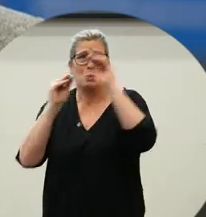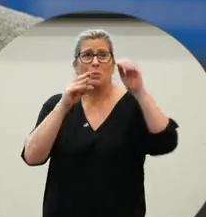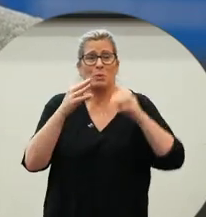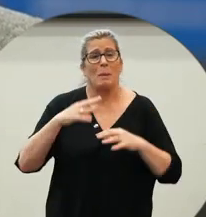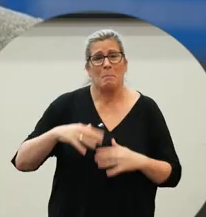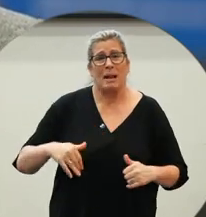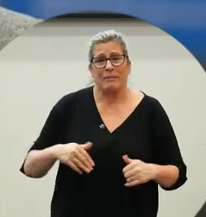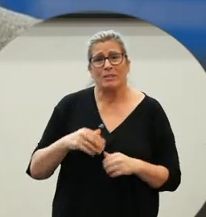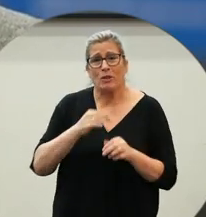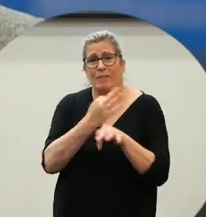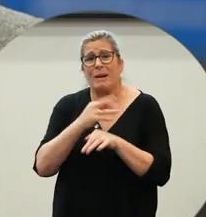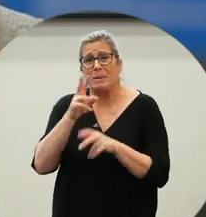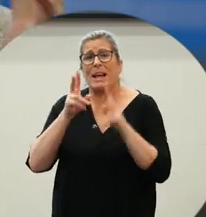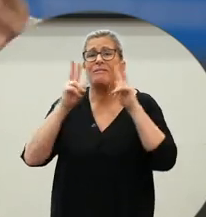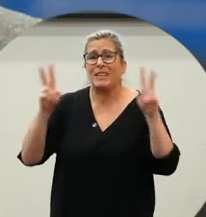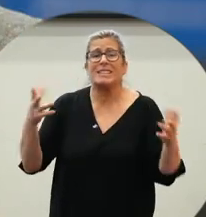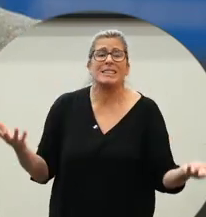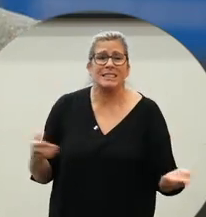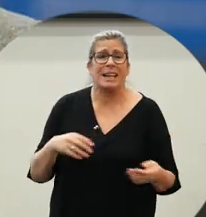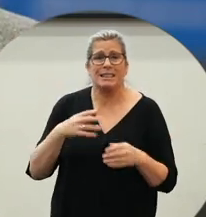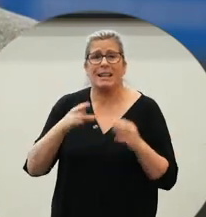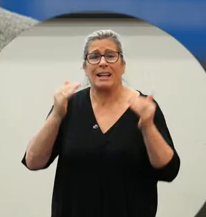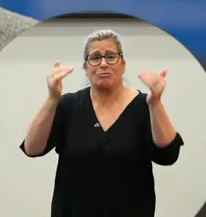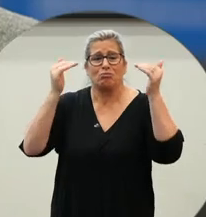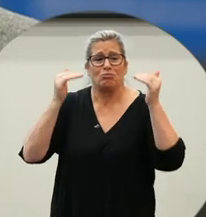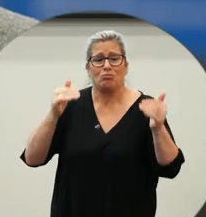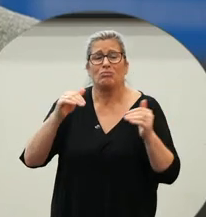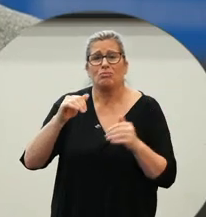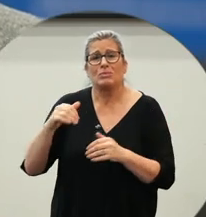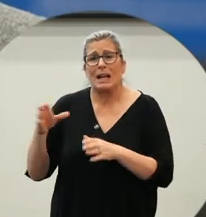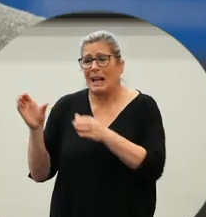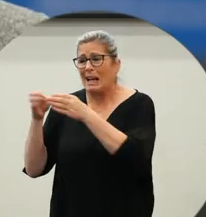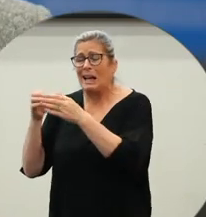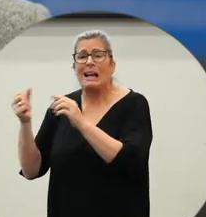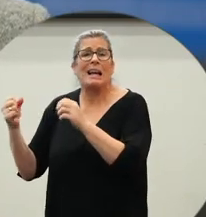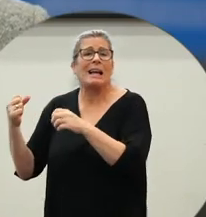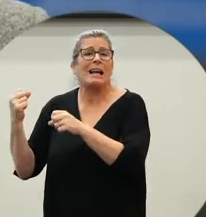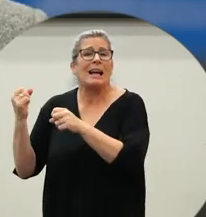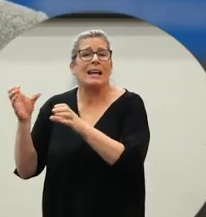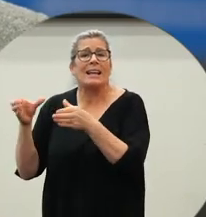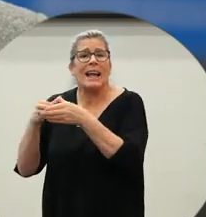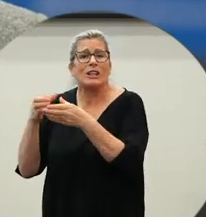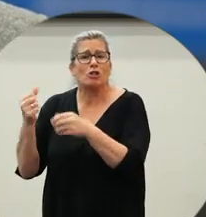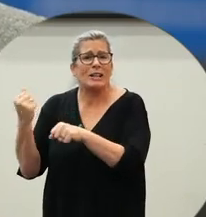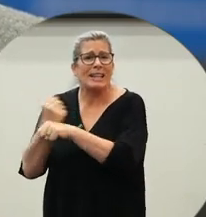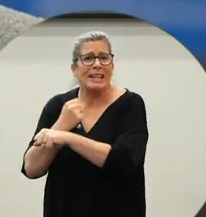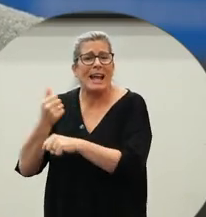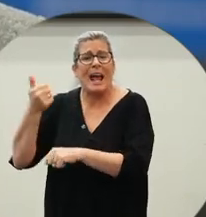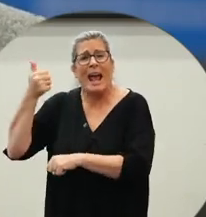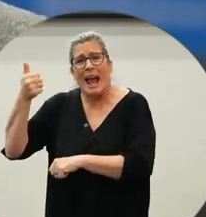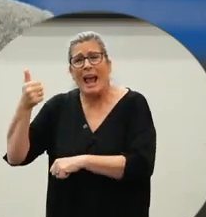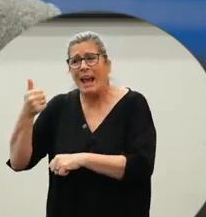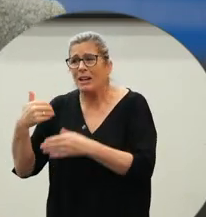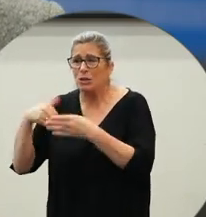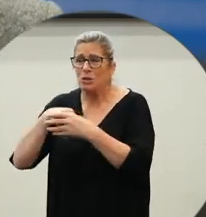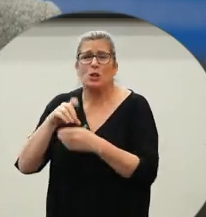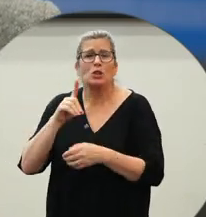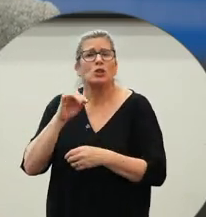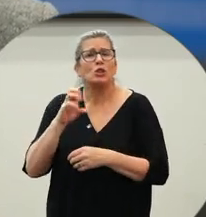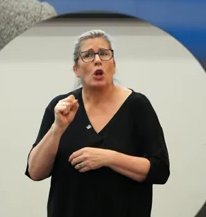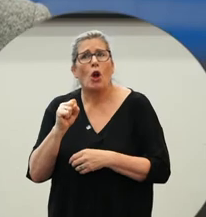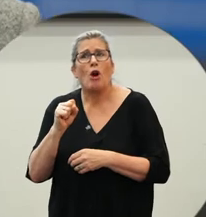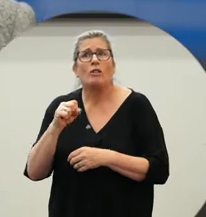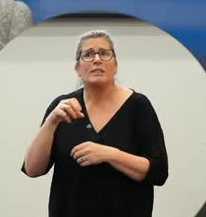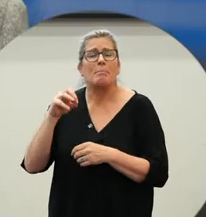an easier regime than what Category A that they were in London at the time, including the Price sister, Dolores sister, Dolores Price and